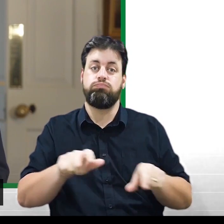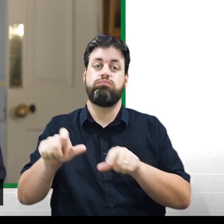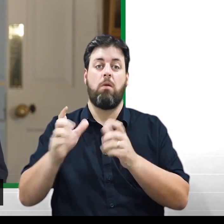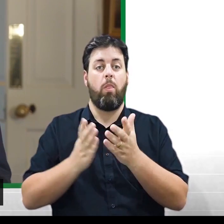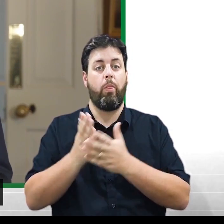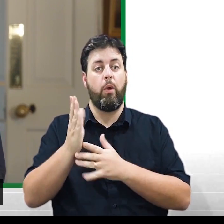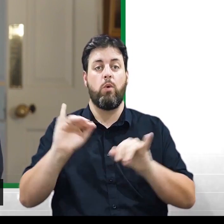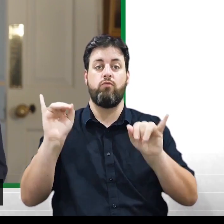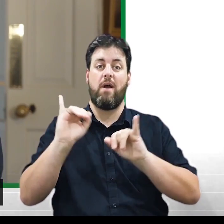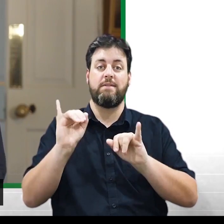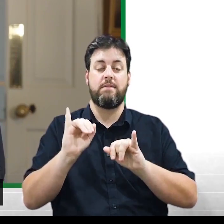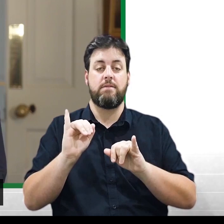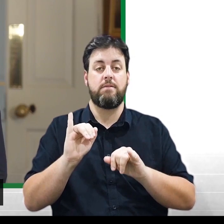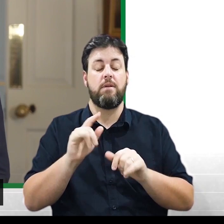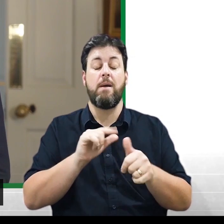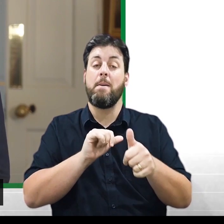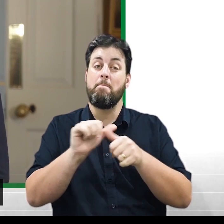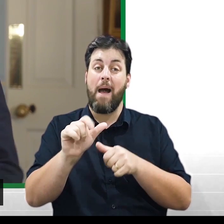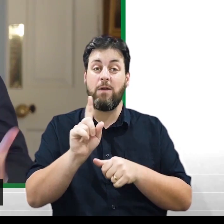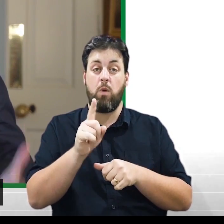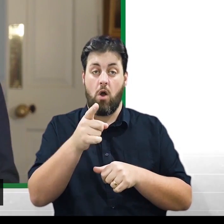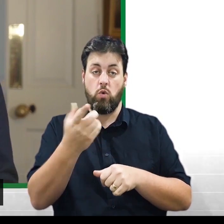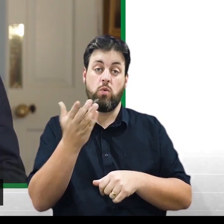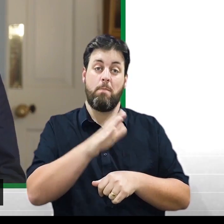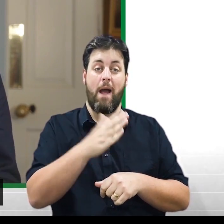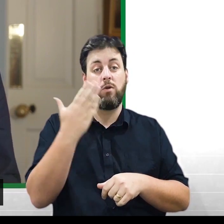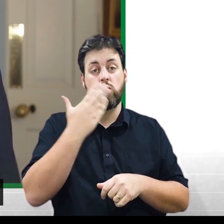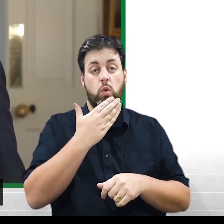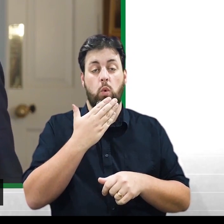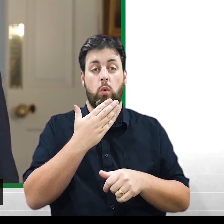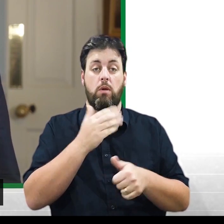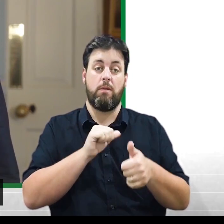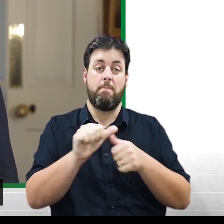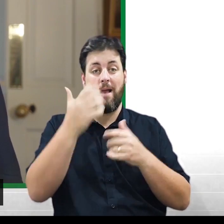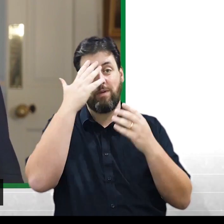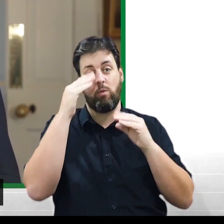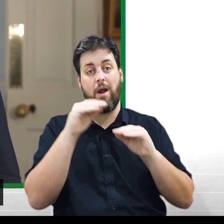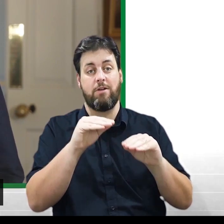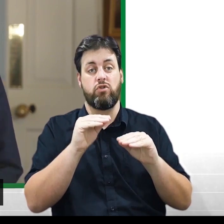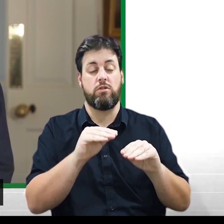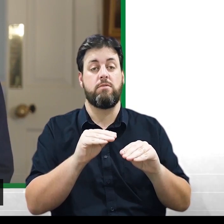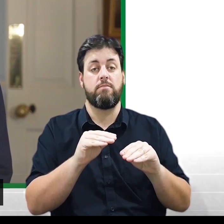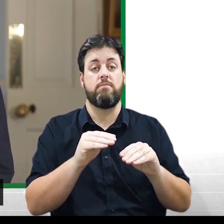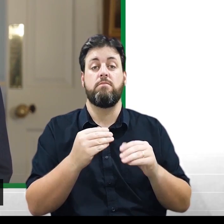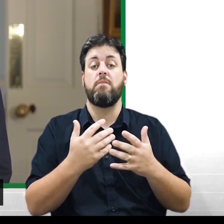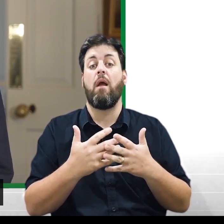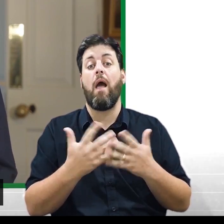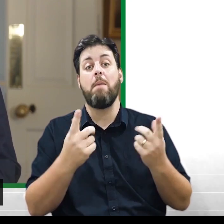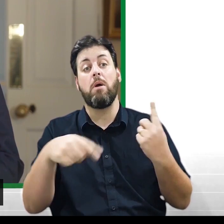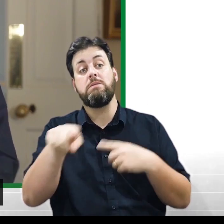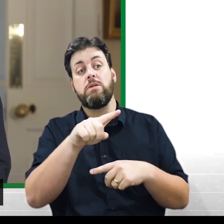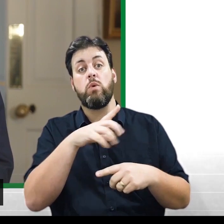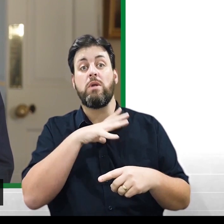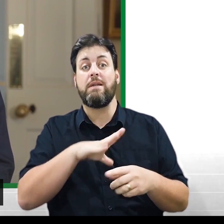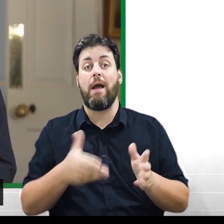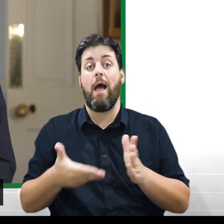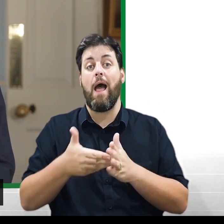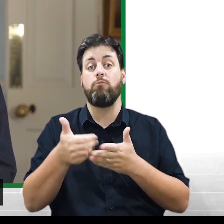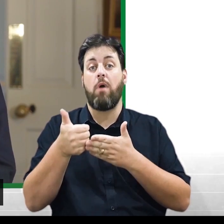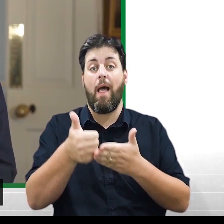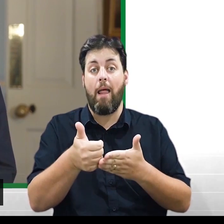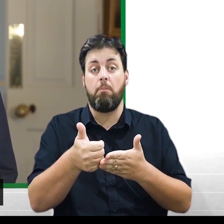best place for you is to get a first-class education back in school. And for anyone who needs